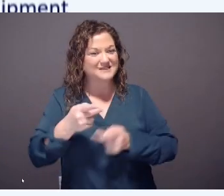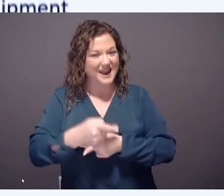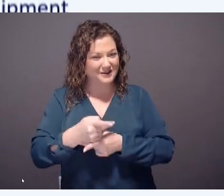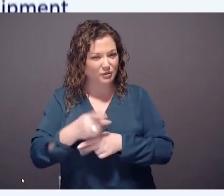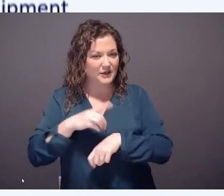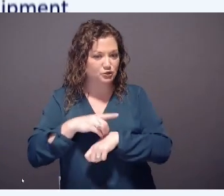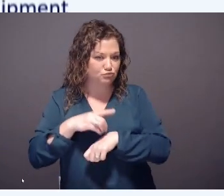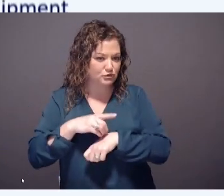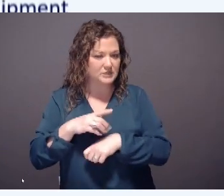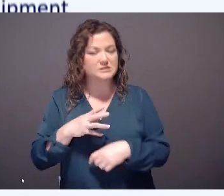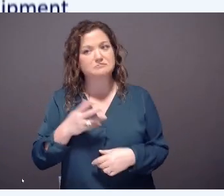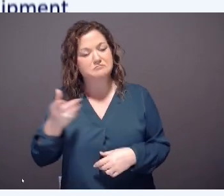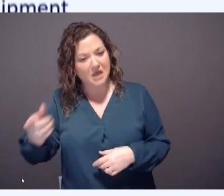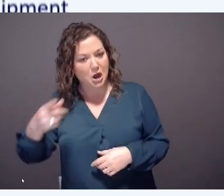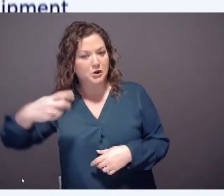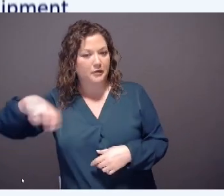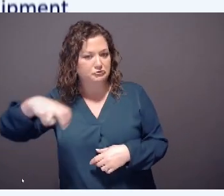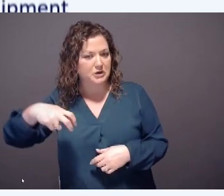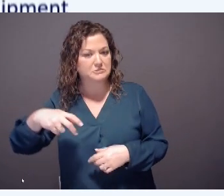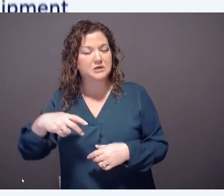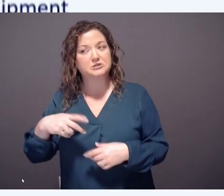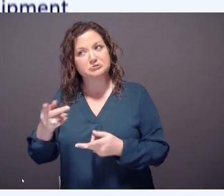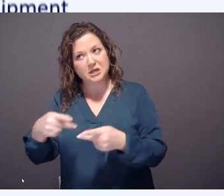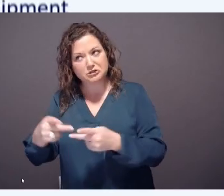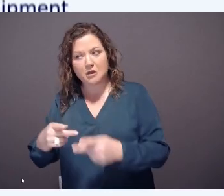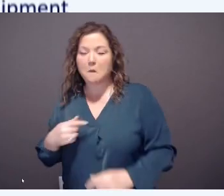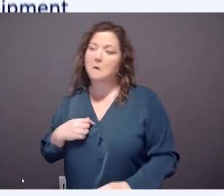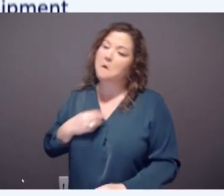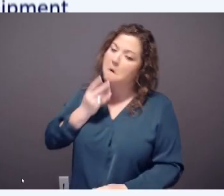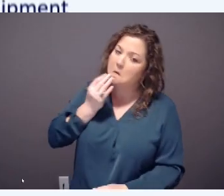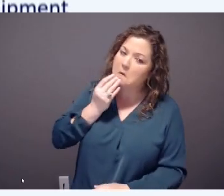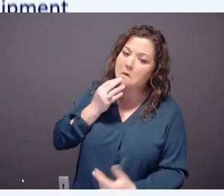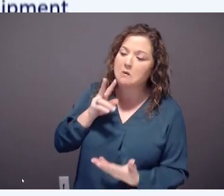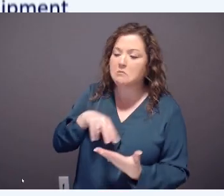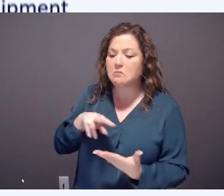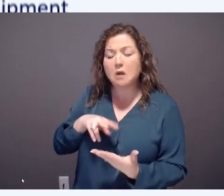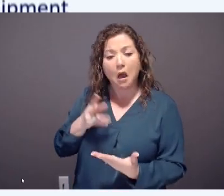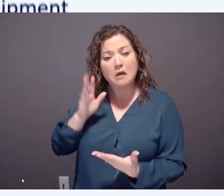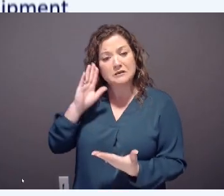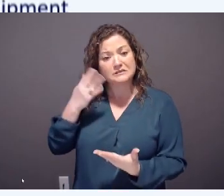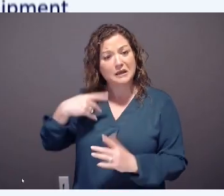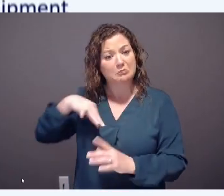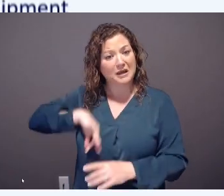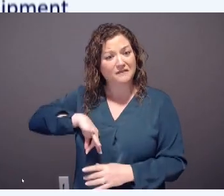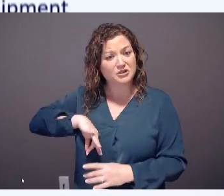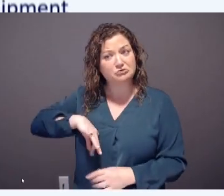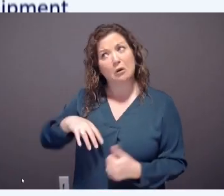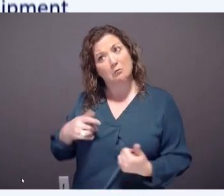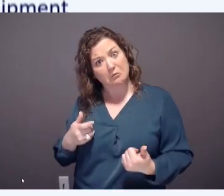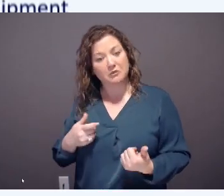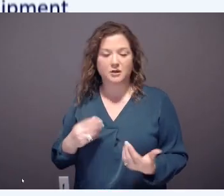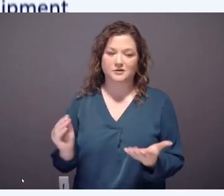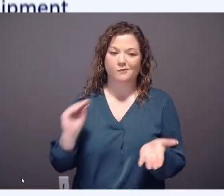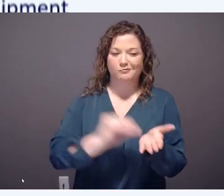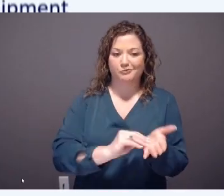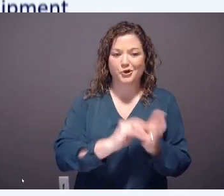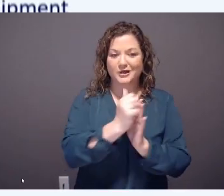it looked very advantageous for us to move forward with that. So that is actually on the agenda today,